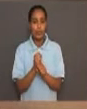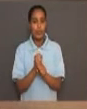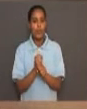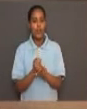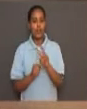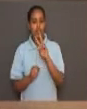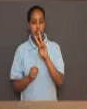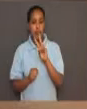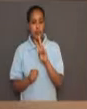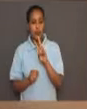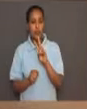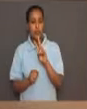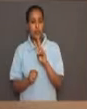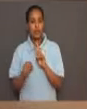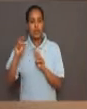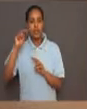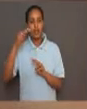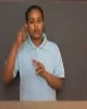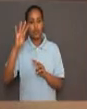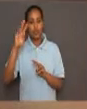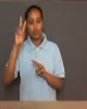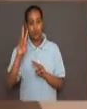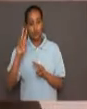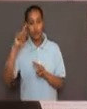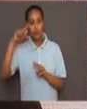diammonium monohydrogen phosphate.